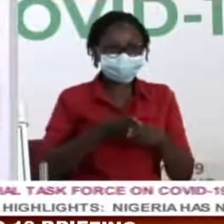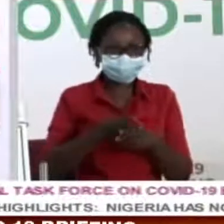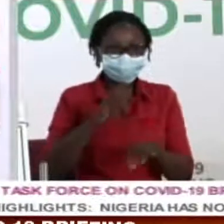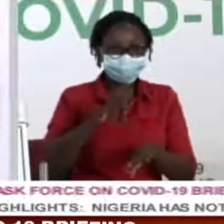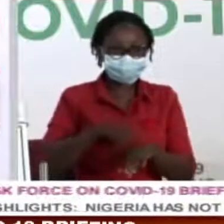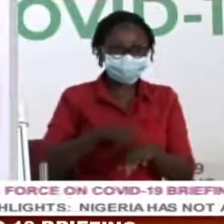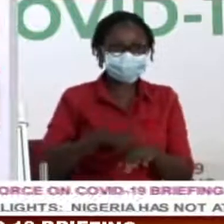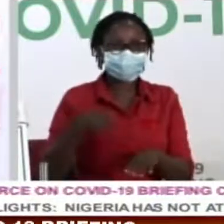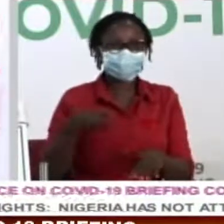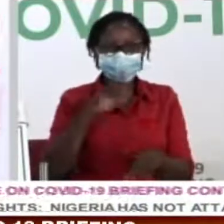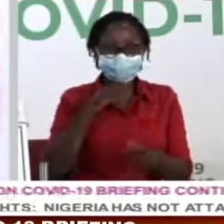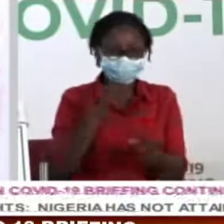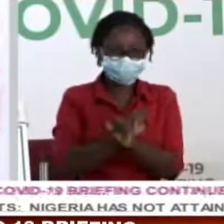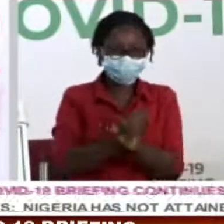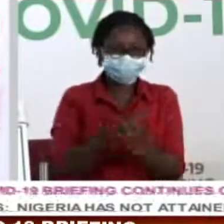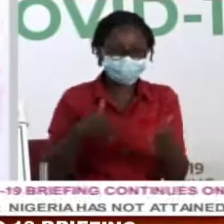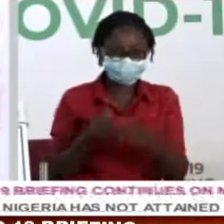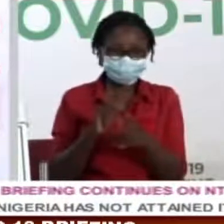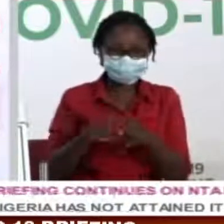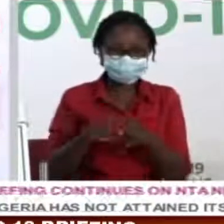and the